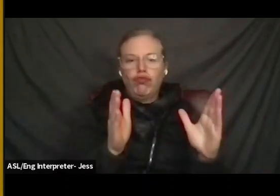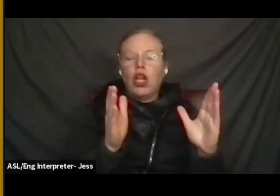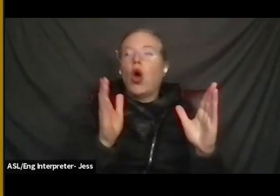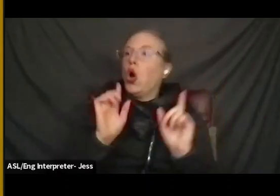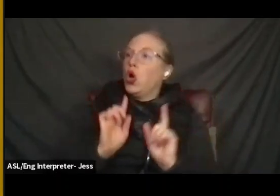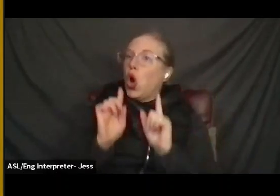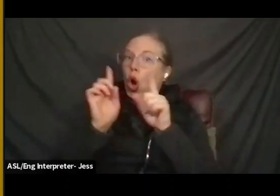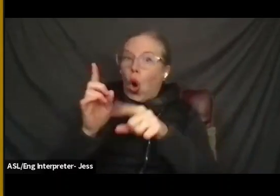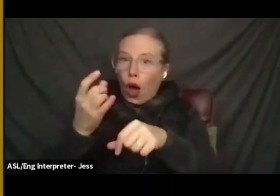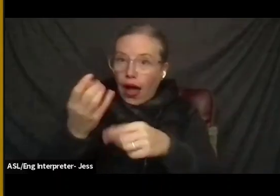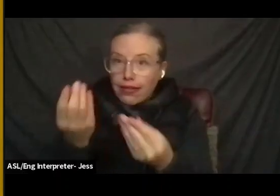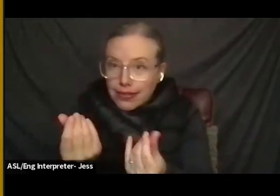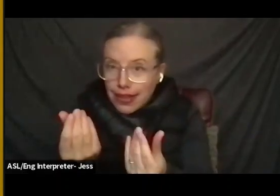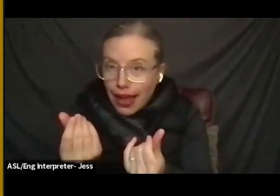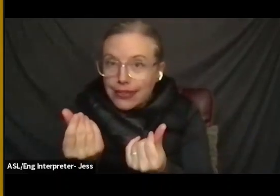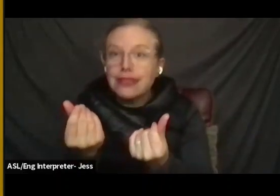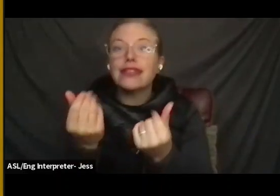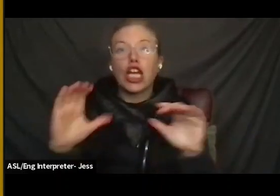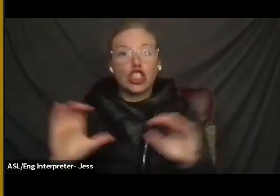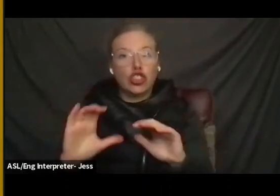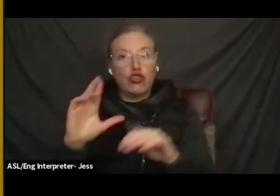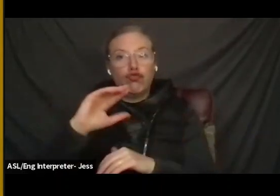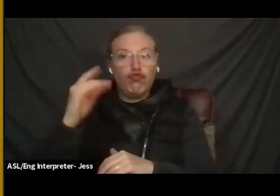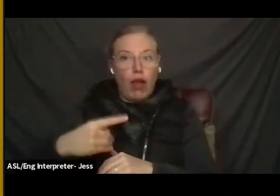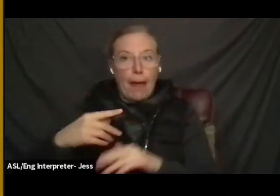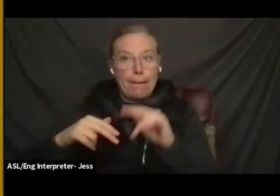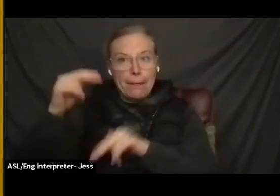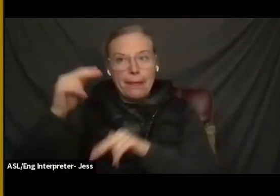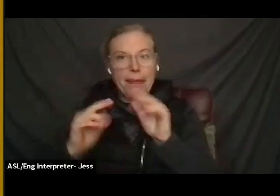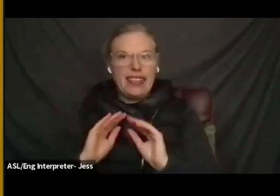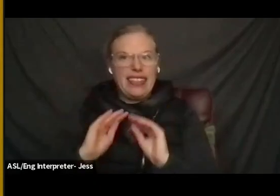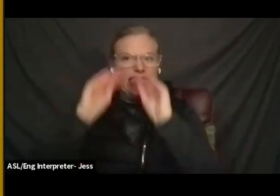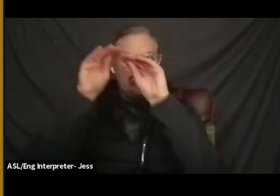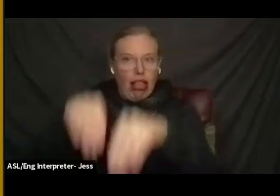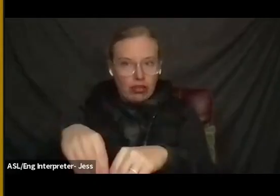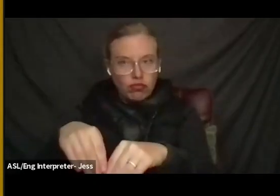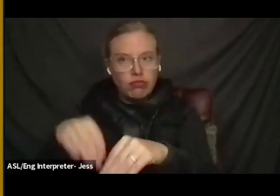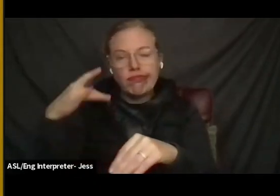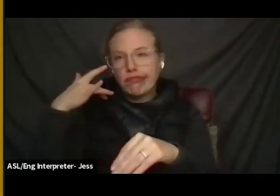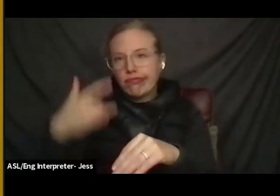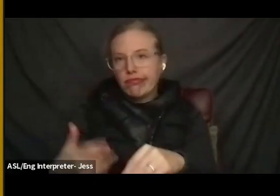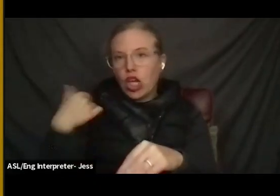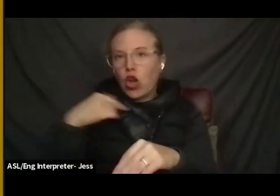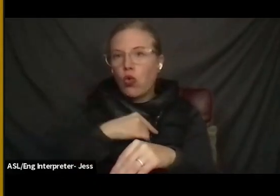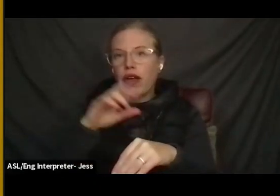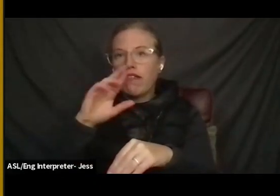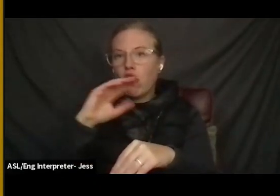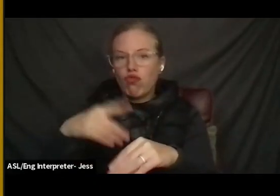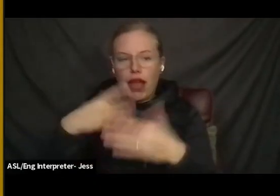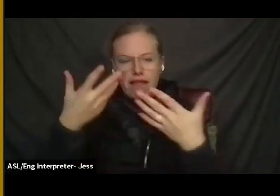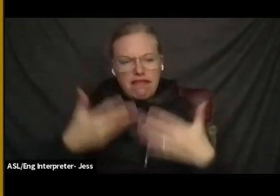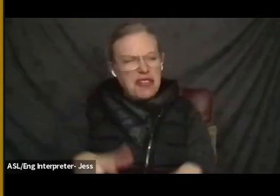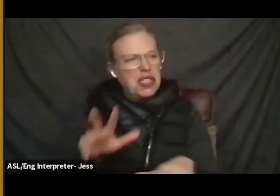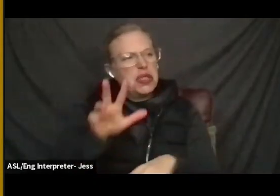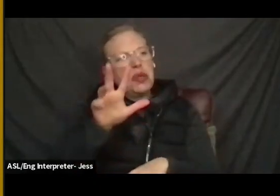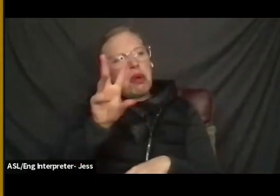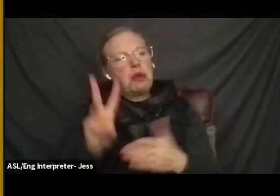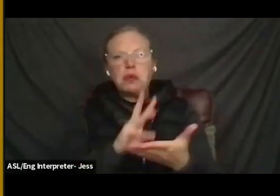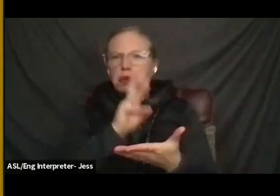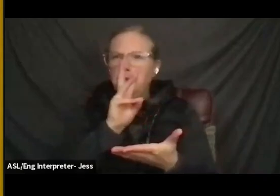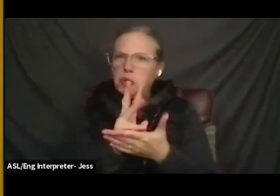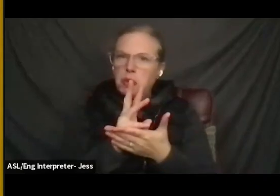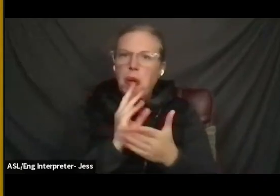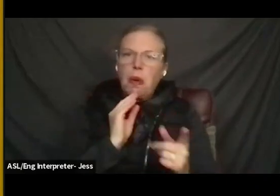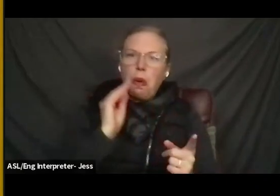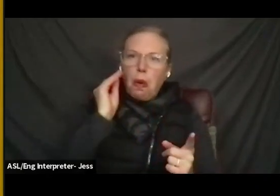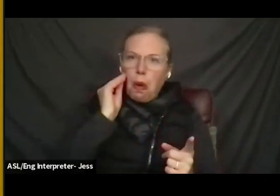site actually doing a ramp installation. Typically, we can have a ramp completed in about 6 hours at the home